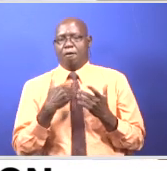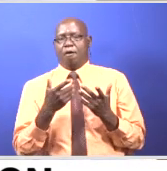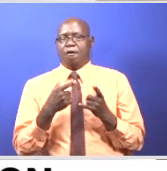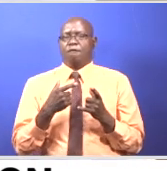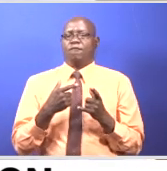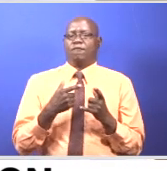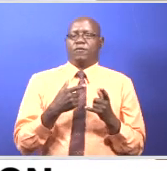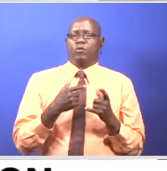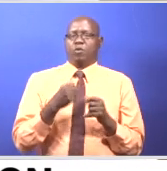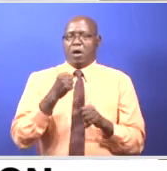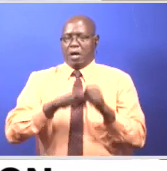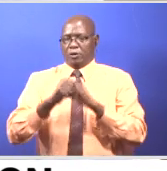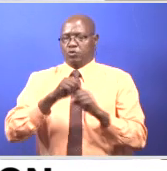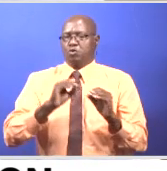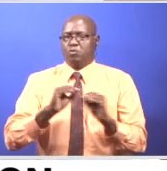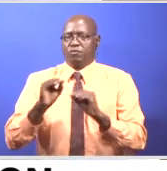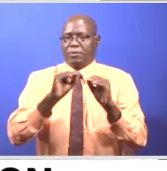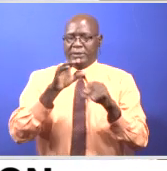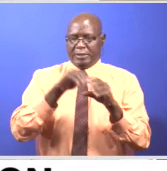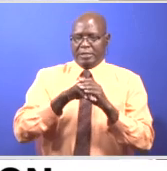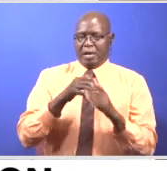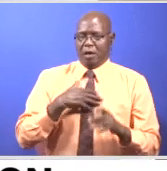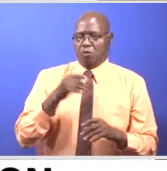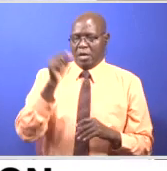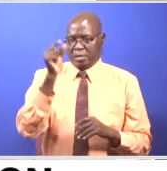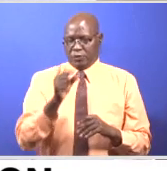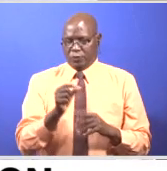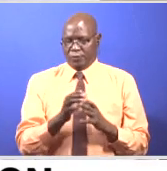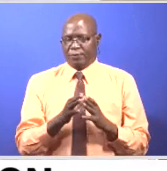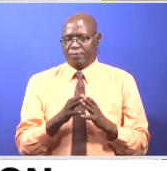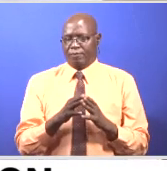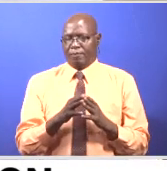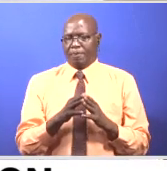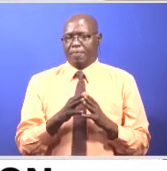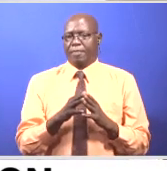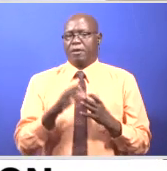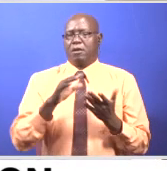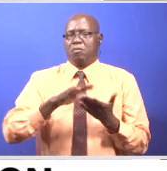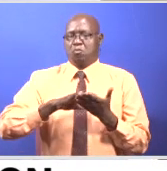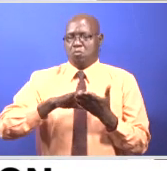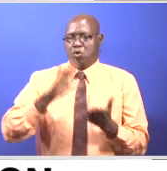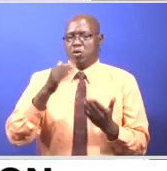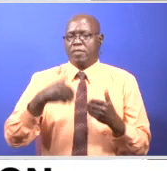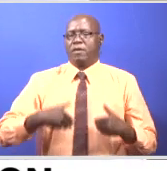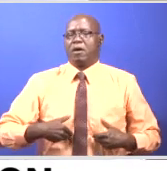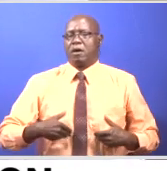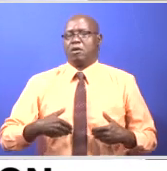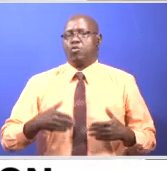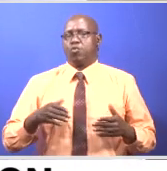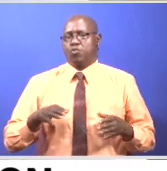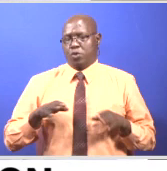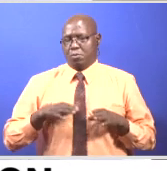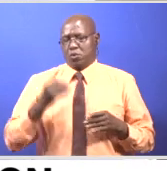movement in our region, because now a lot of, especially young women, know about rights, know